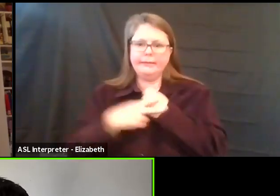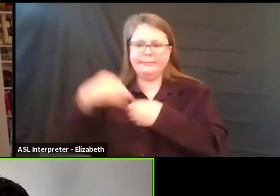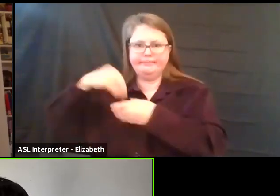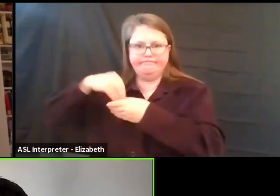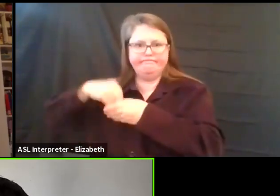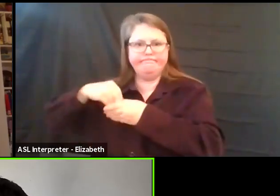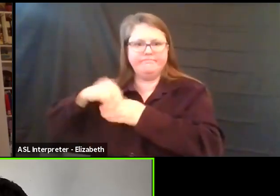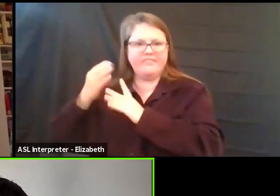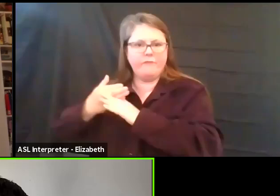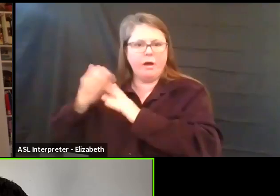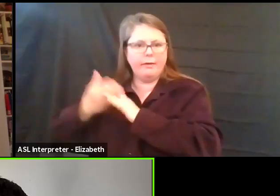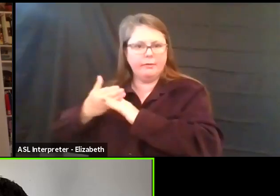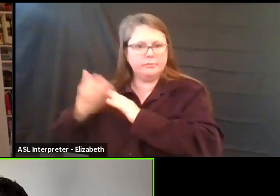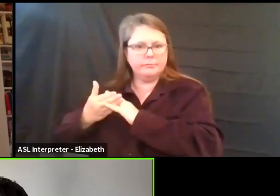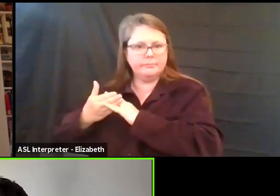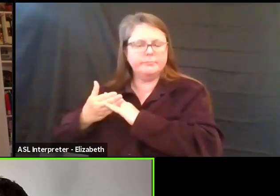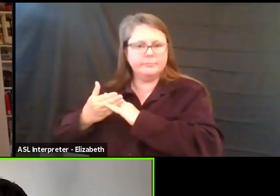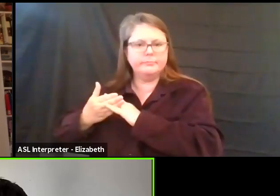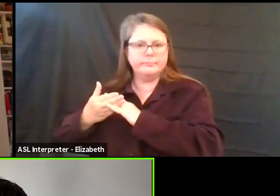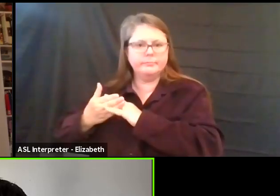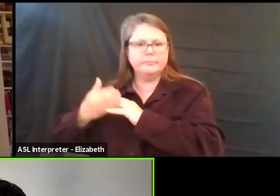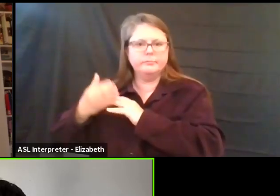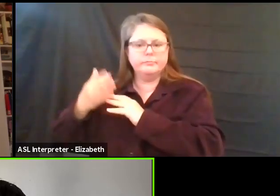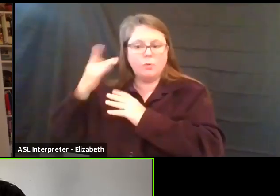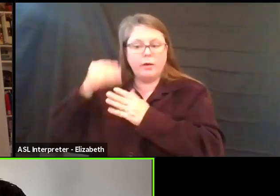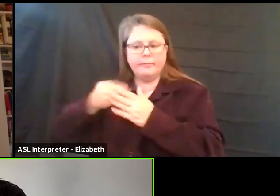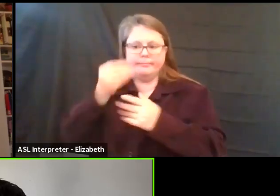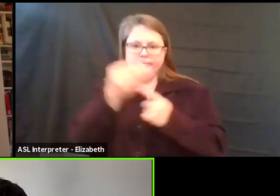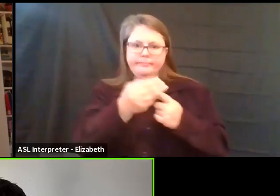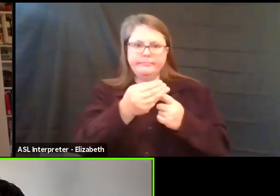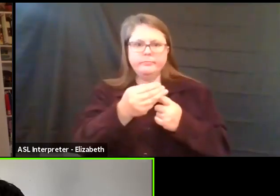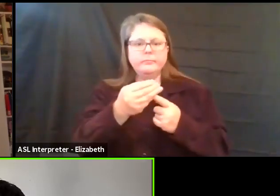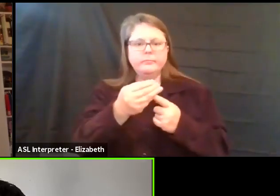be what you're going to use to show that you actually replaced your property.